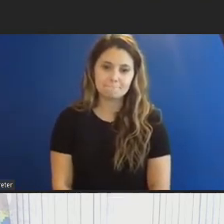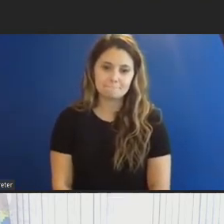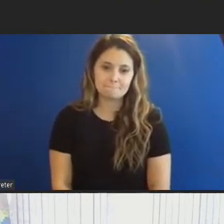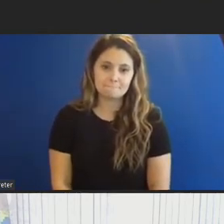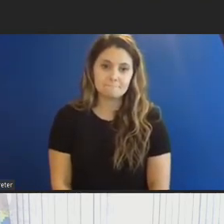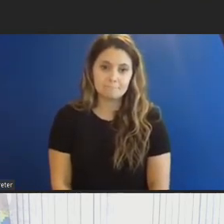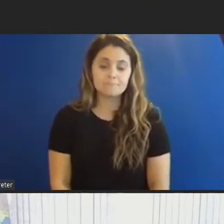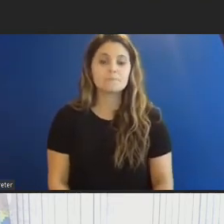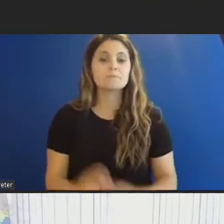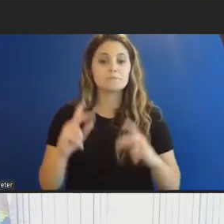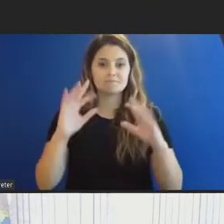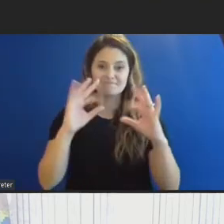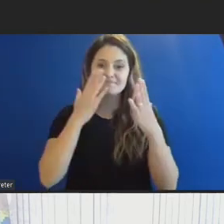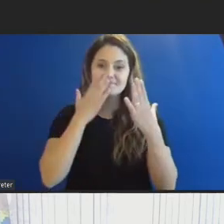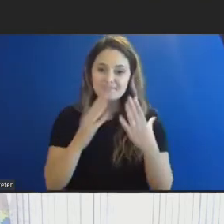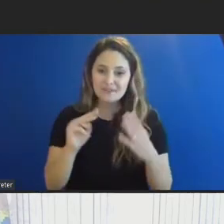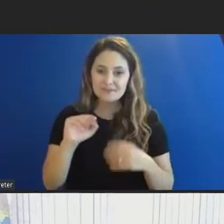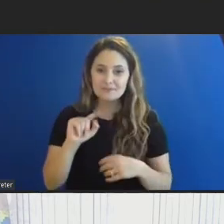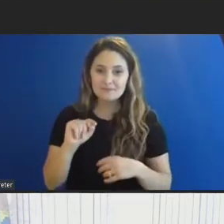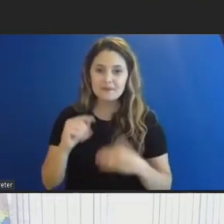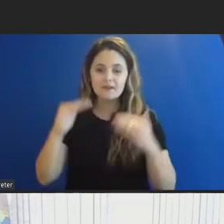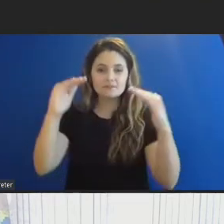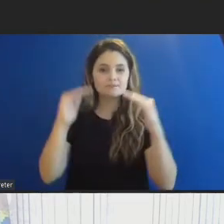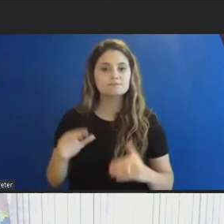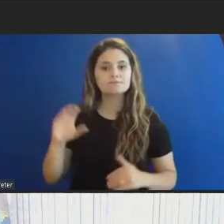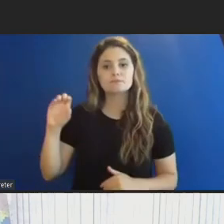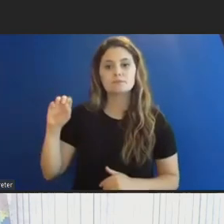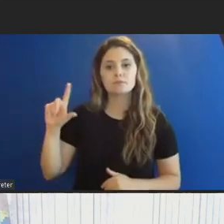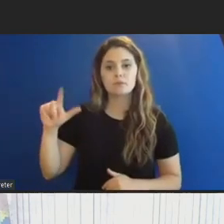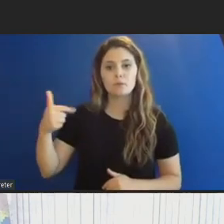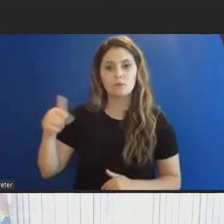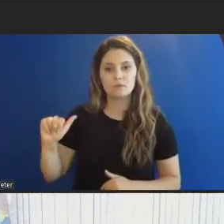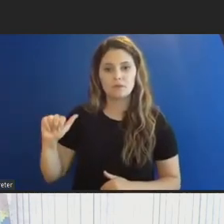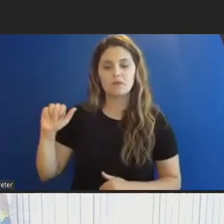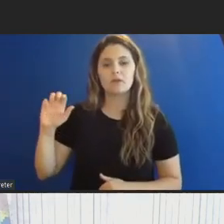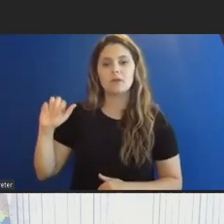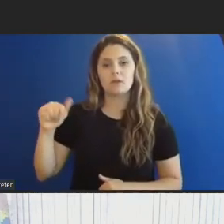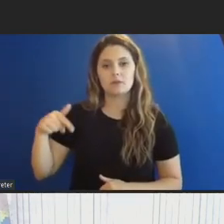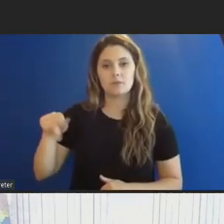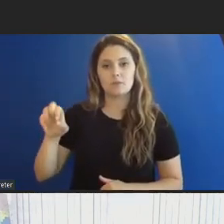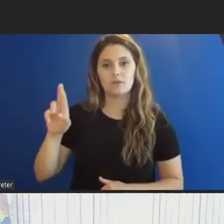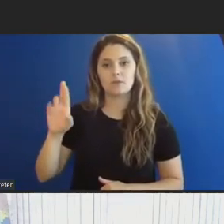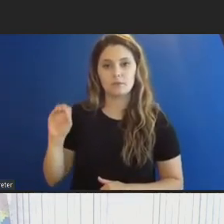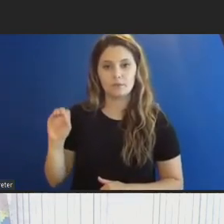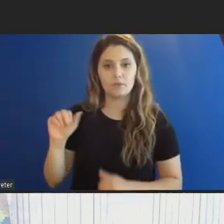Okay. Thank you, Matt. Now we have Olga Aguero with El Editor.